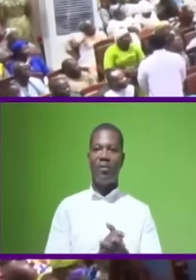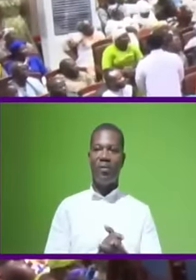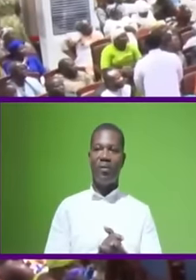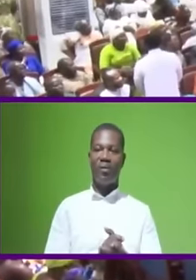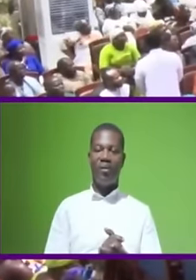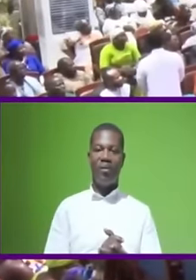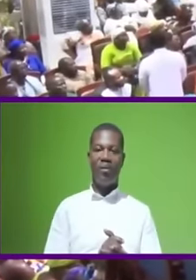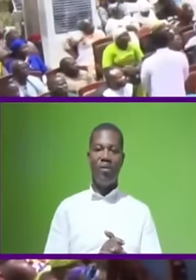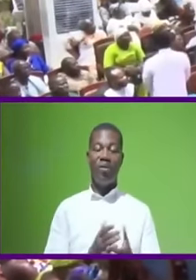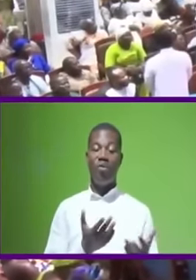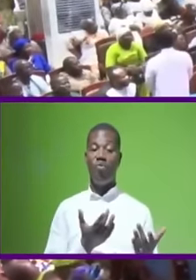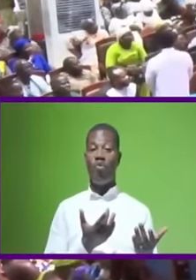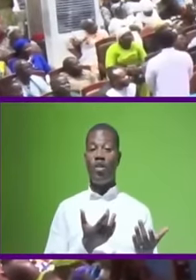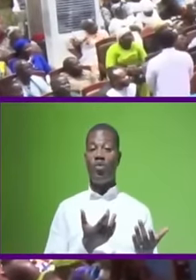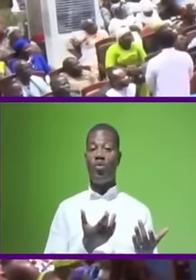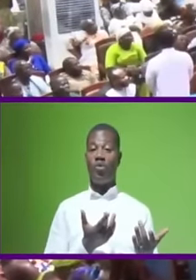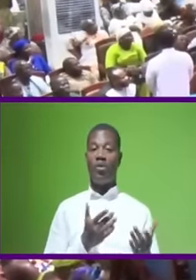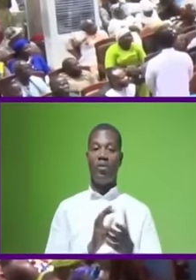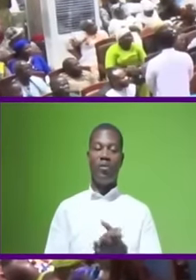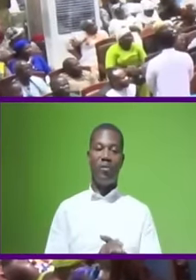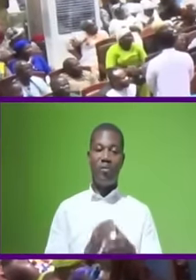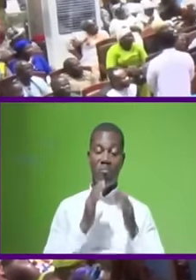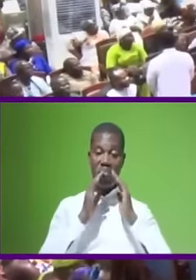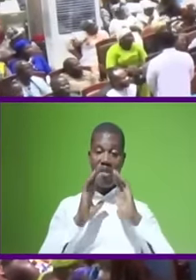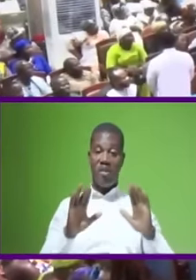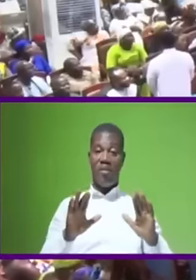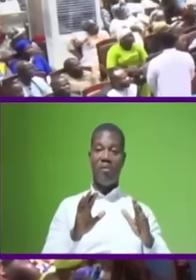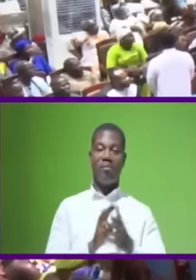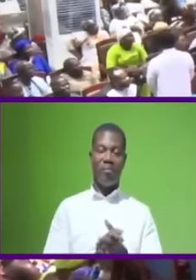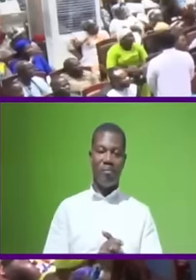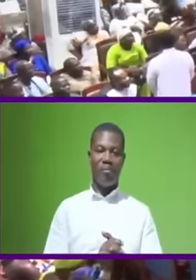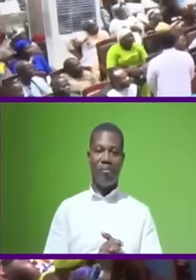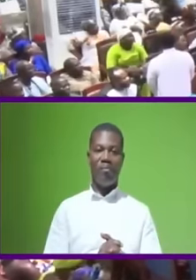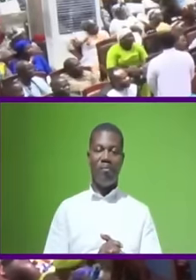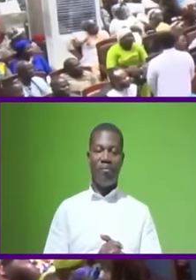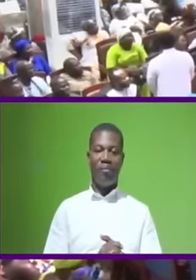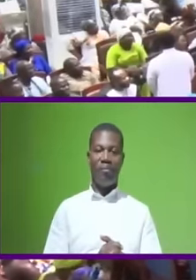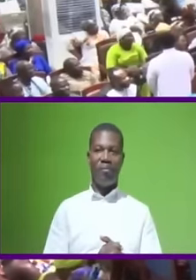Munya butiro. Please na be patient.